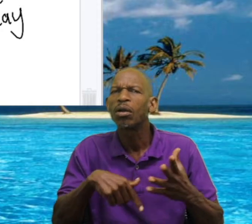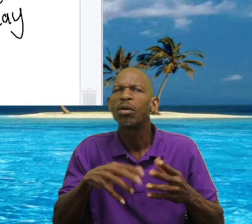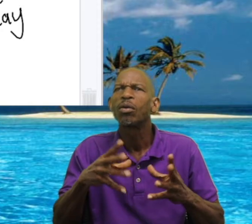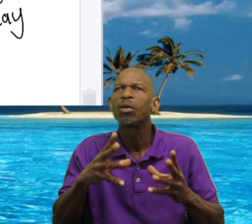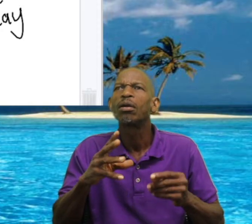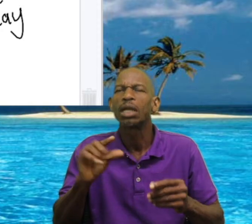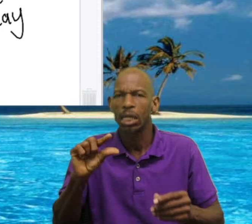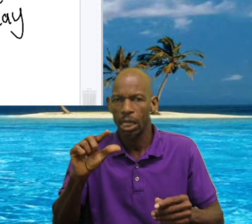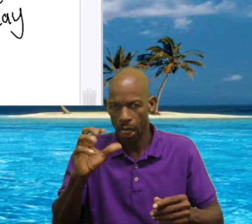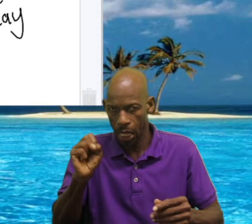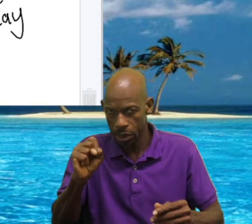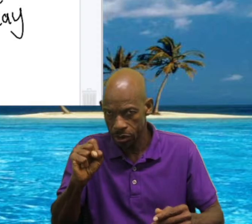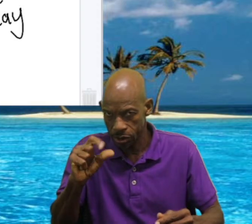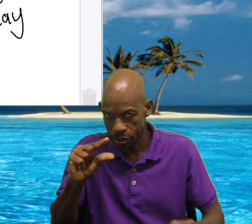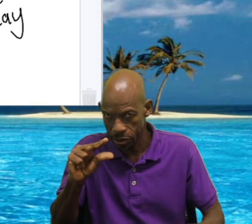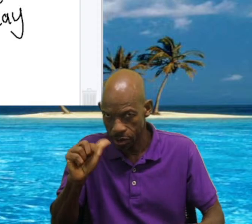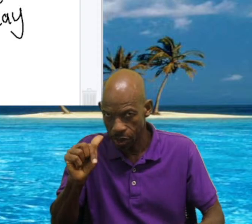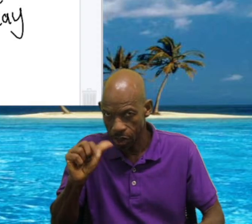gas.